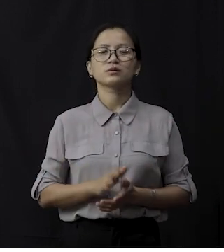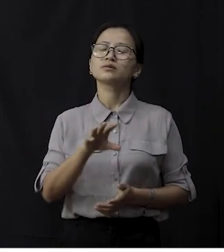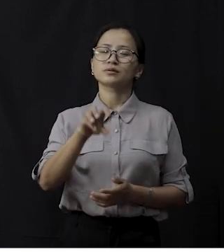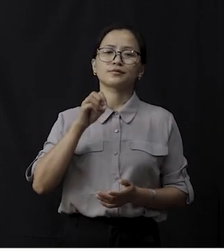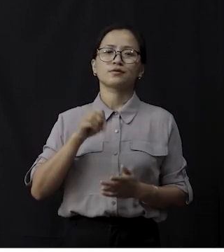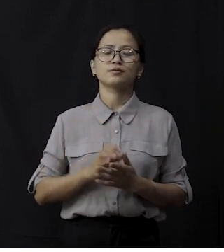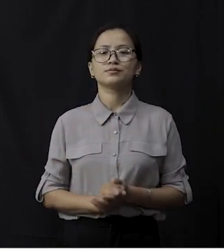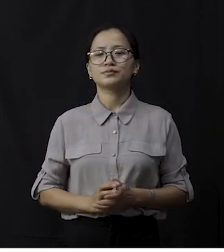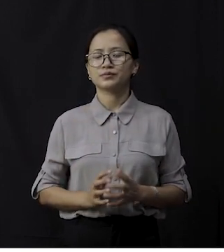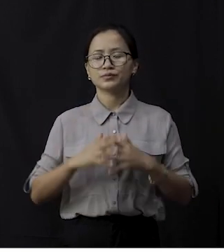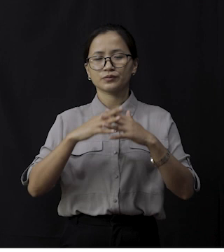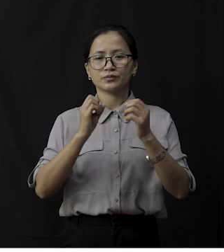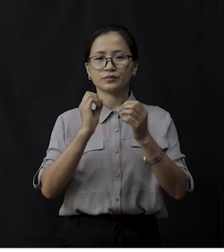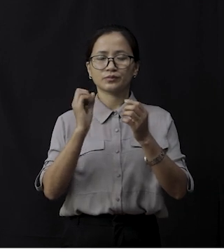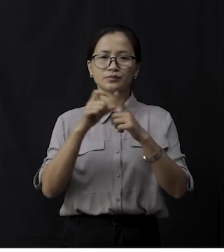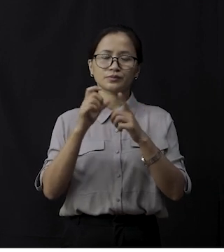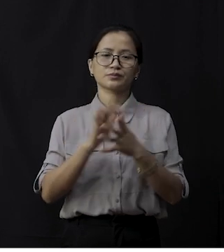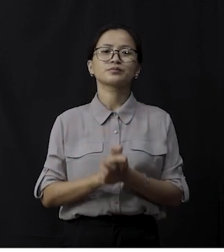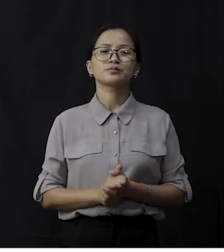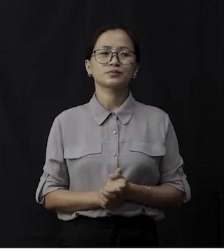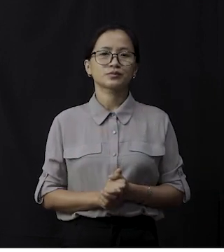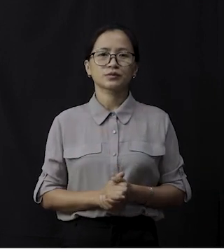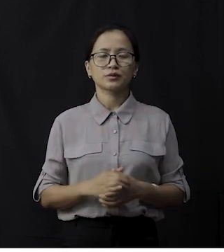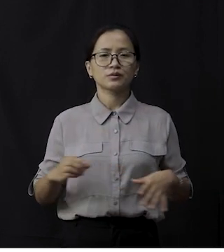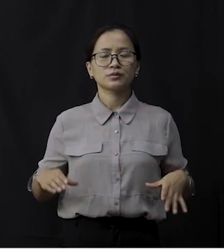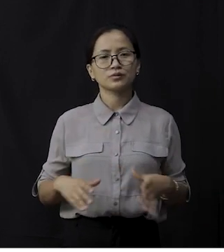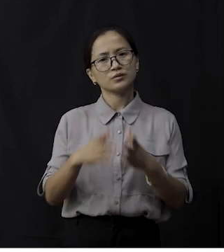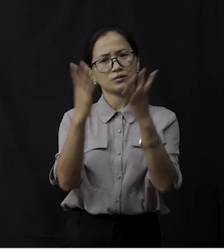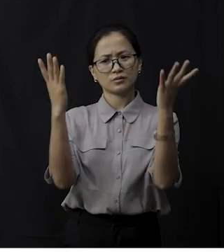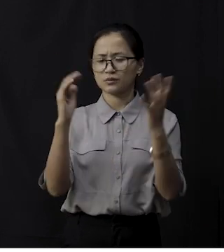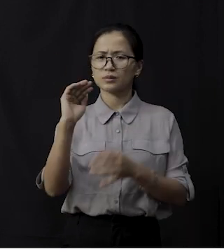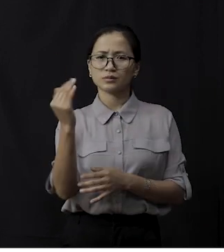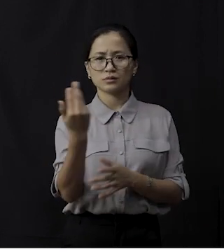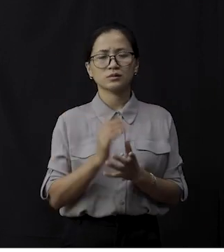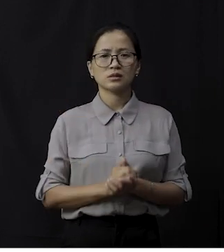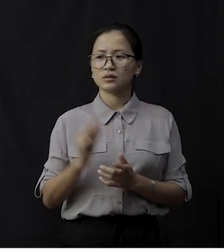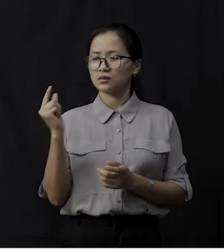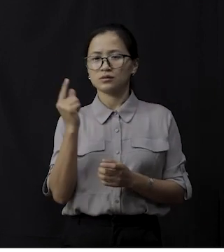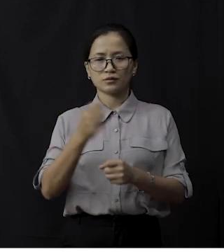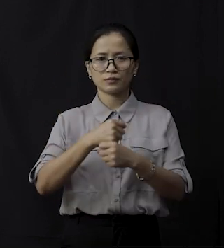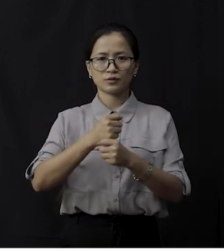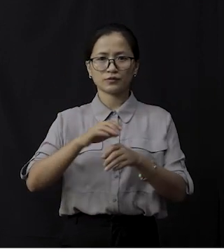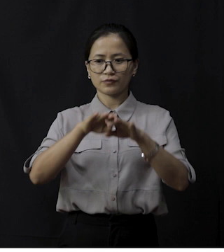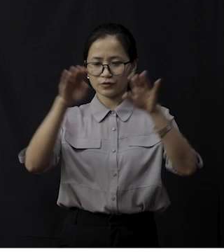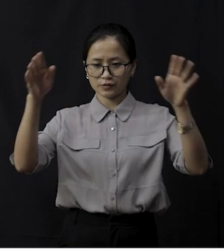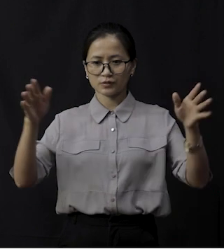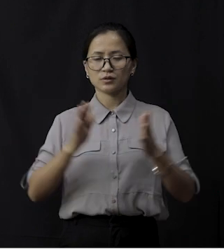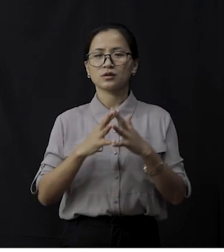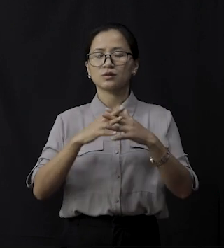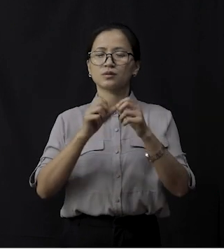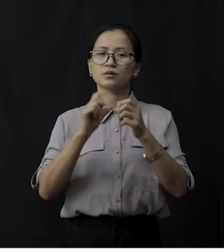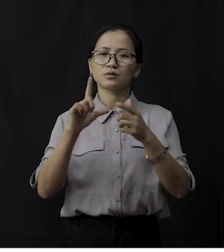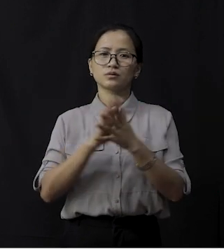get from wood. And see, the trees, some of the trees used for making furnitures are like